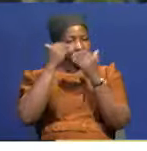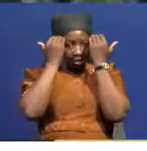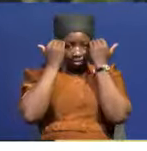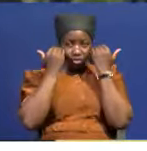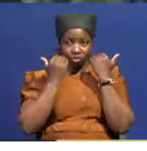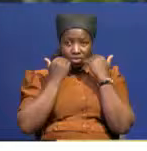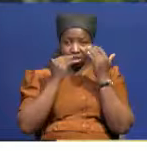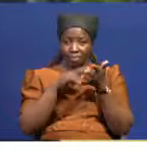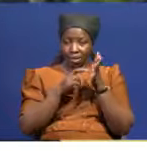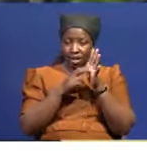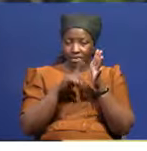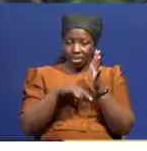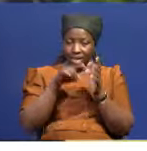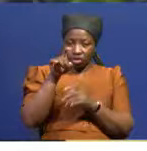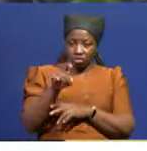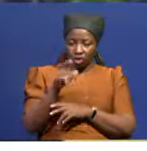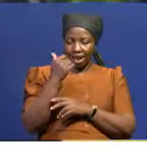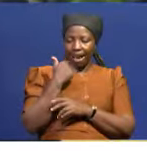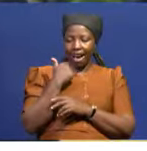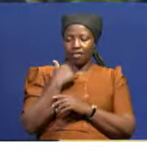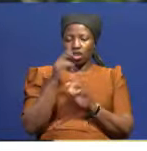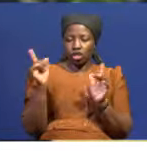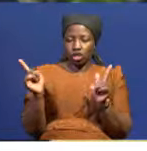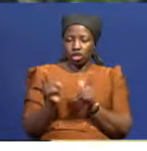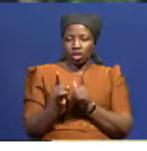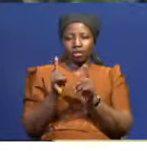means it should have a temporal,